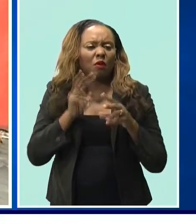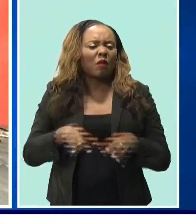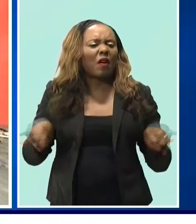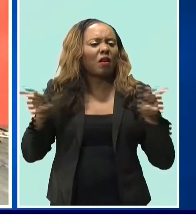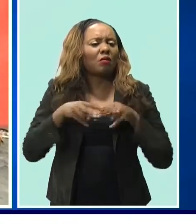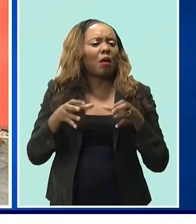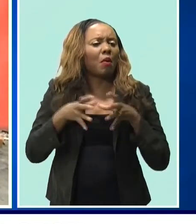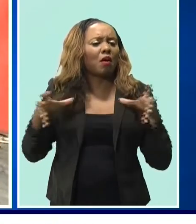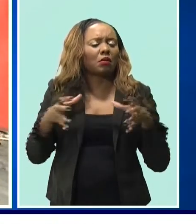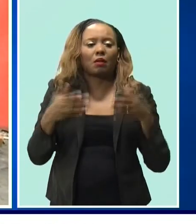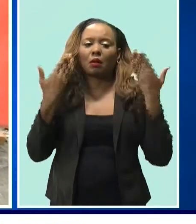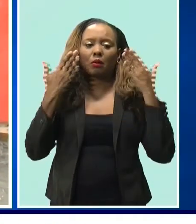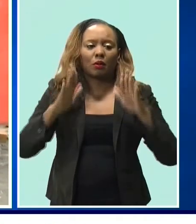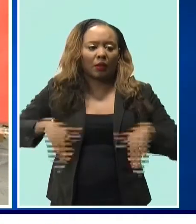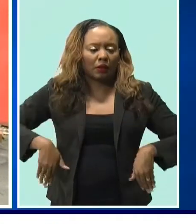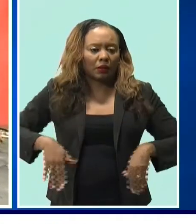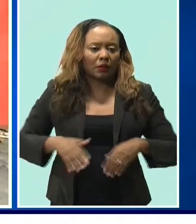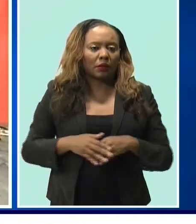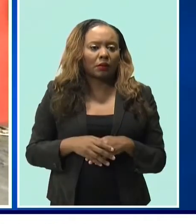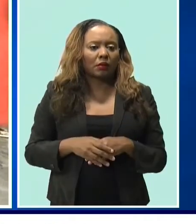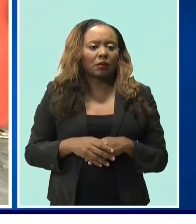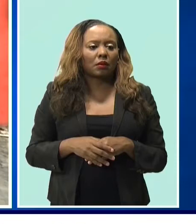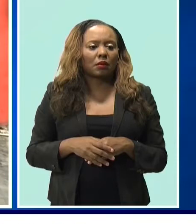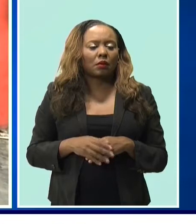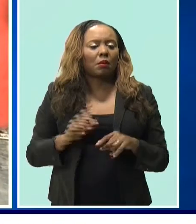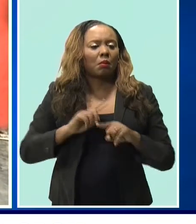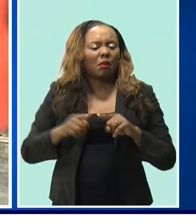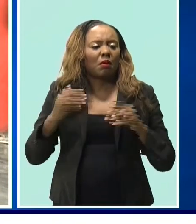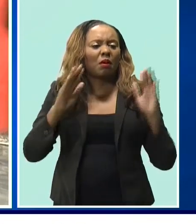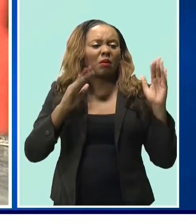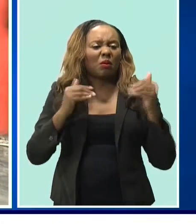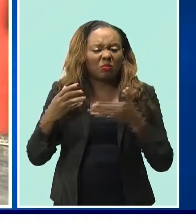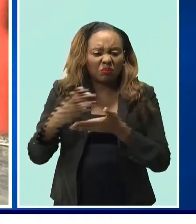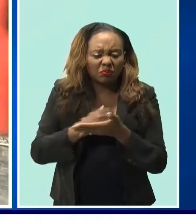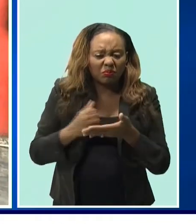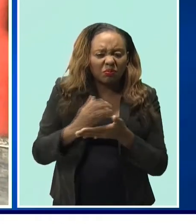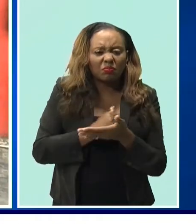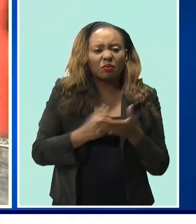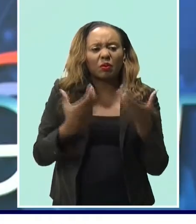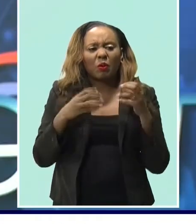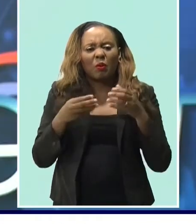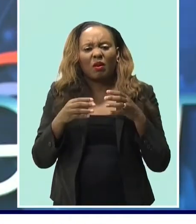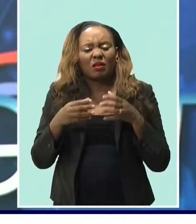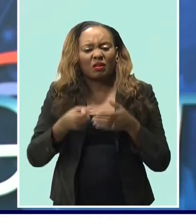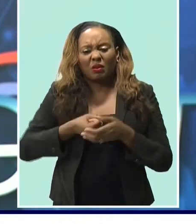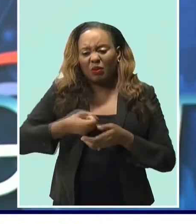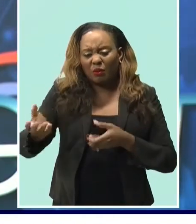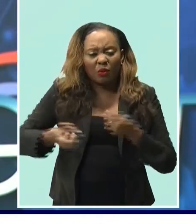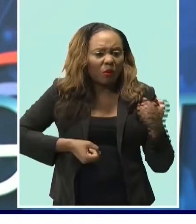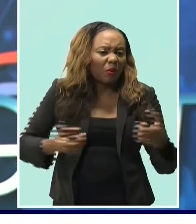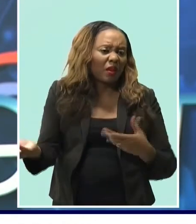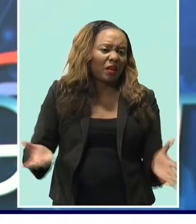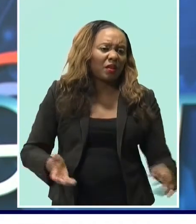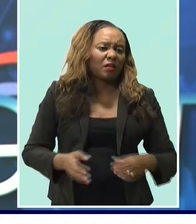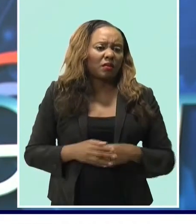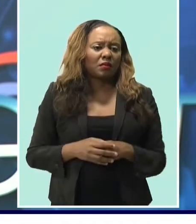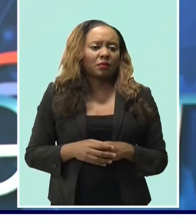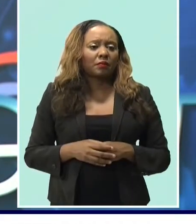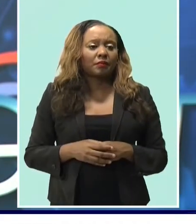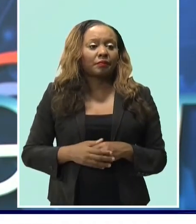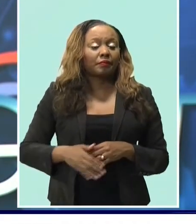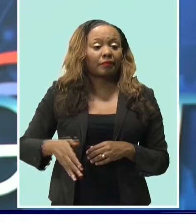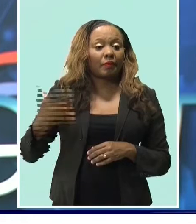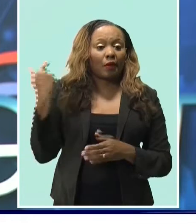lose as much as we, don't be dumping. Over the weekend, cell phones